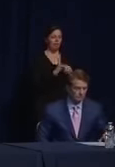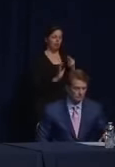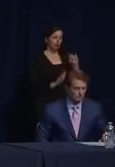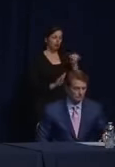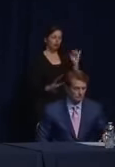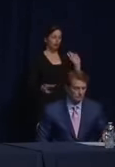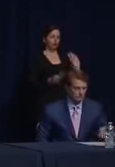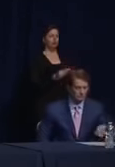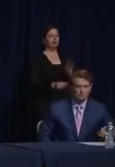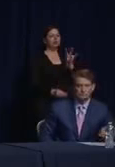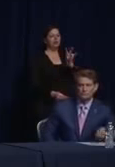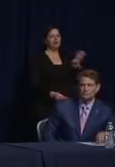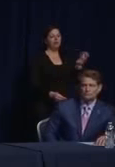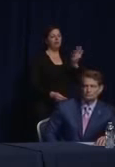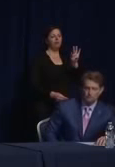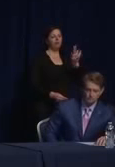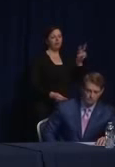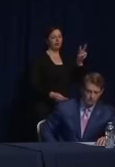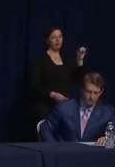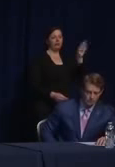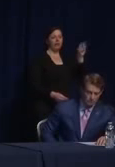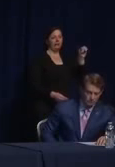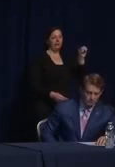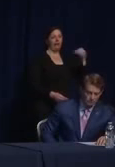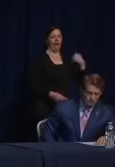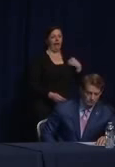cases in New Jersey.